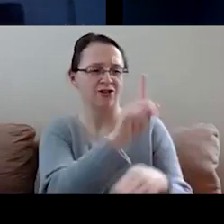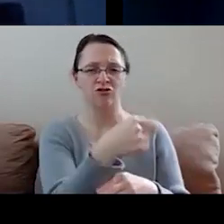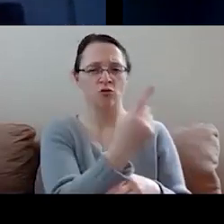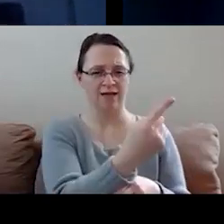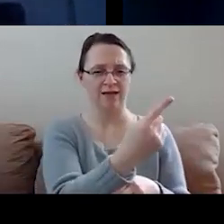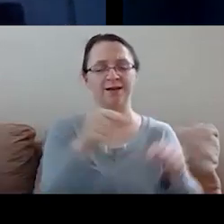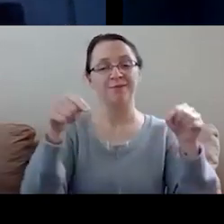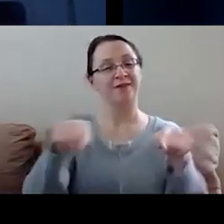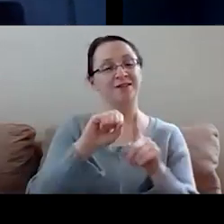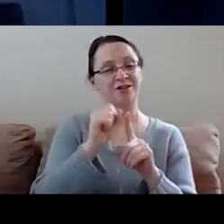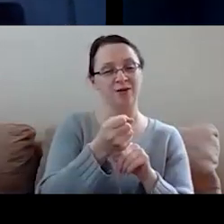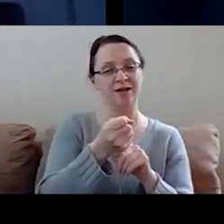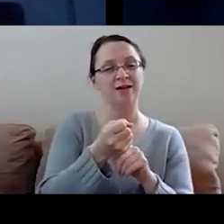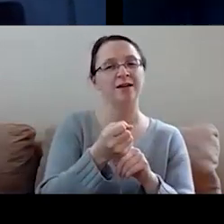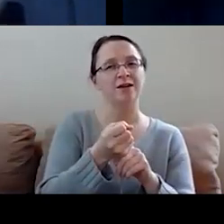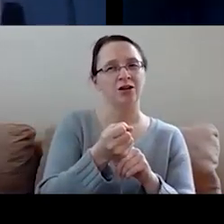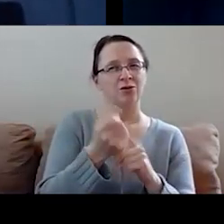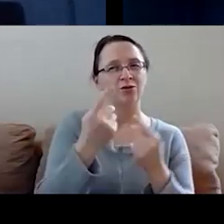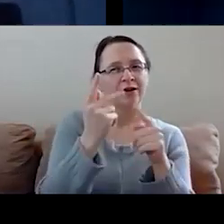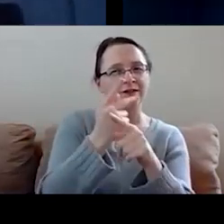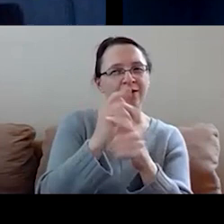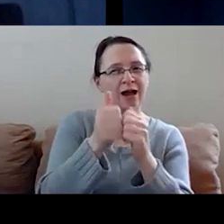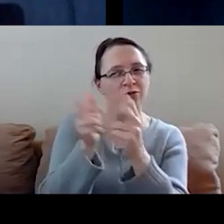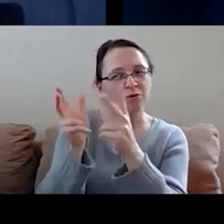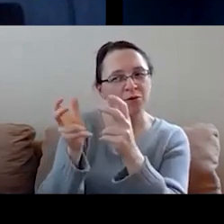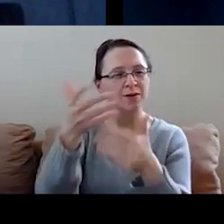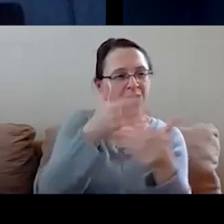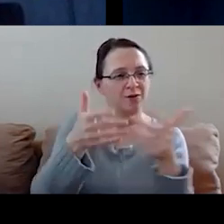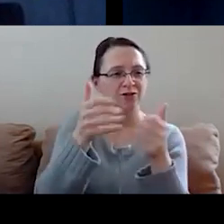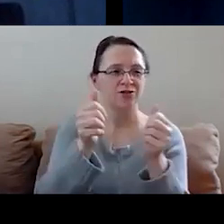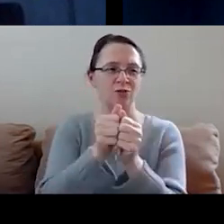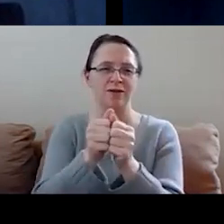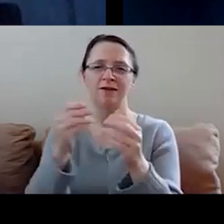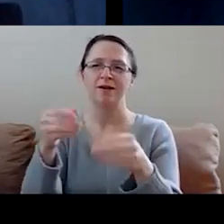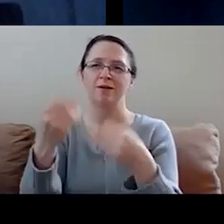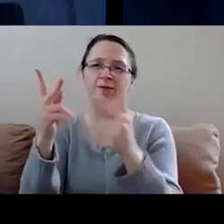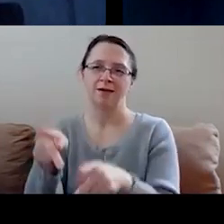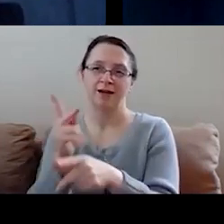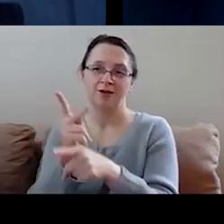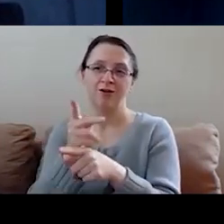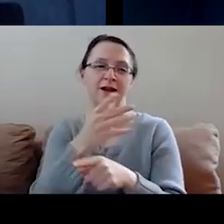we were looking at the interaction both between the patient and his particular caregiver.